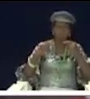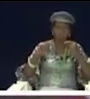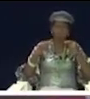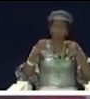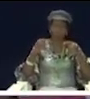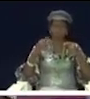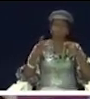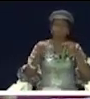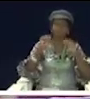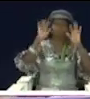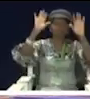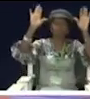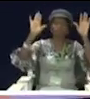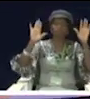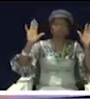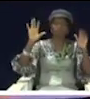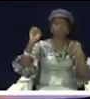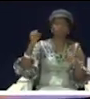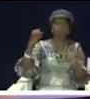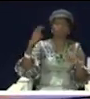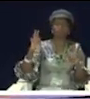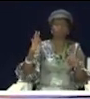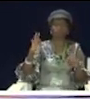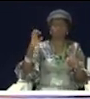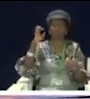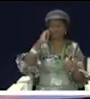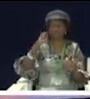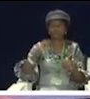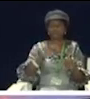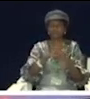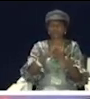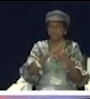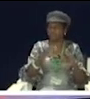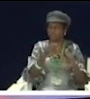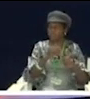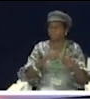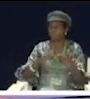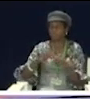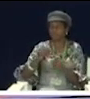the wonders of His sufficiency.